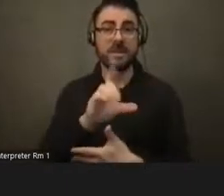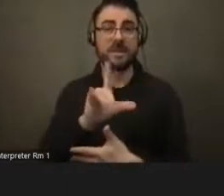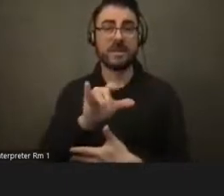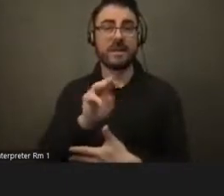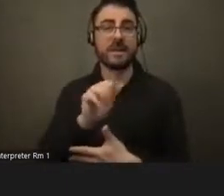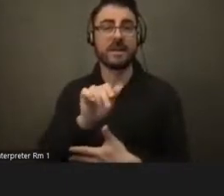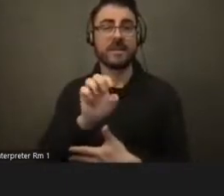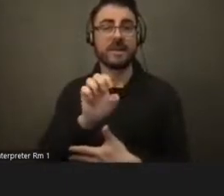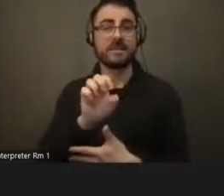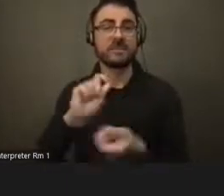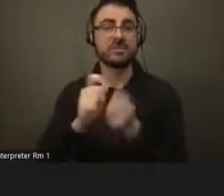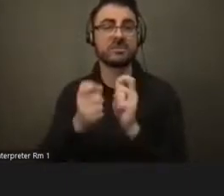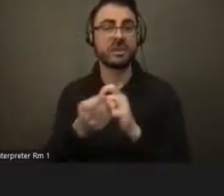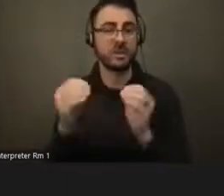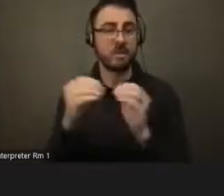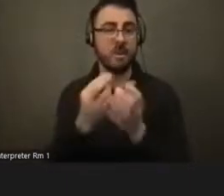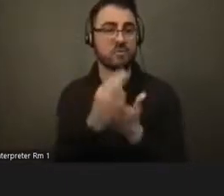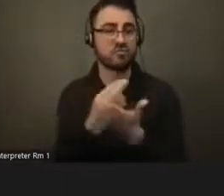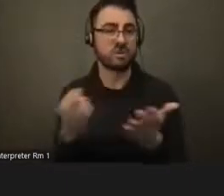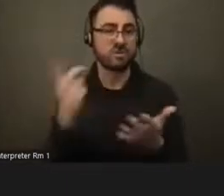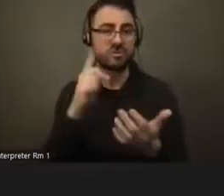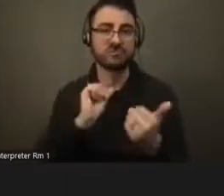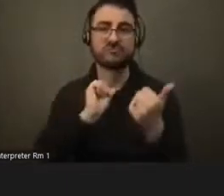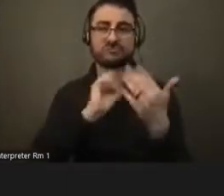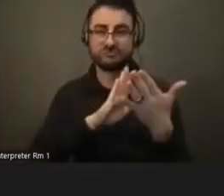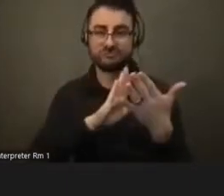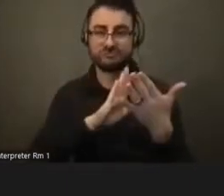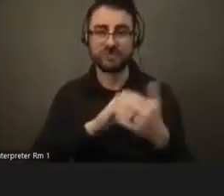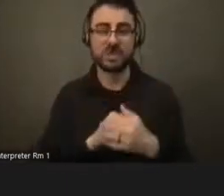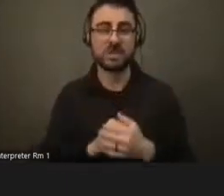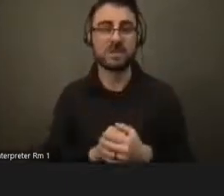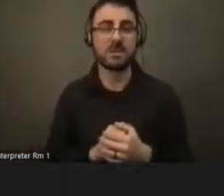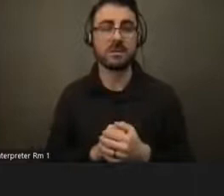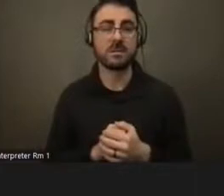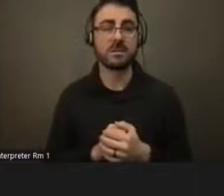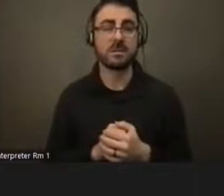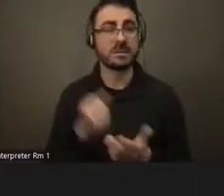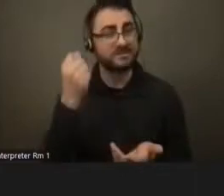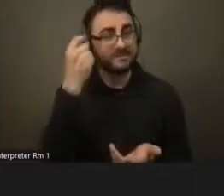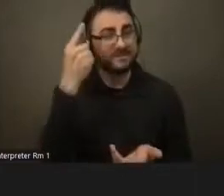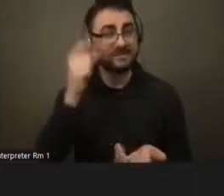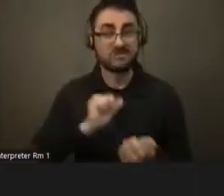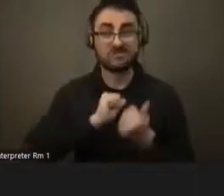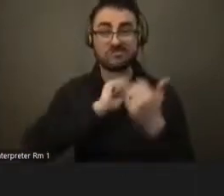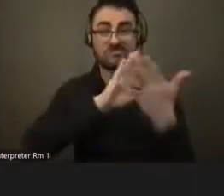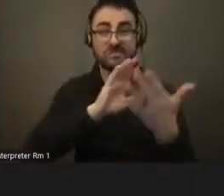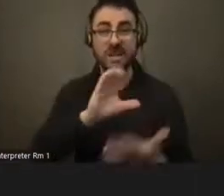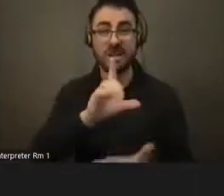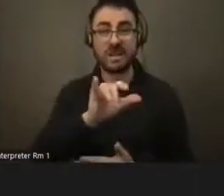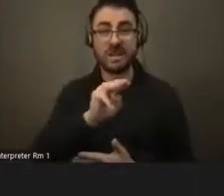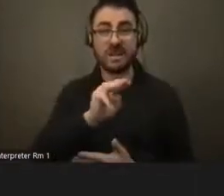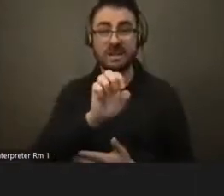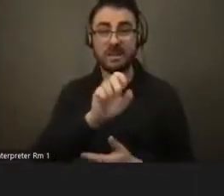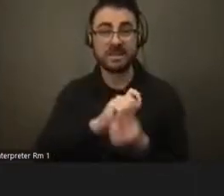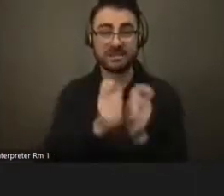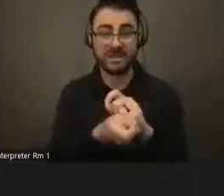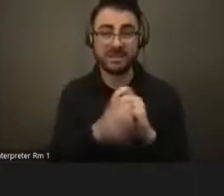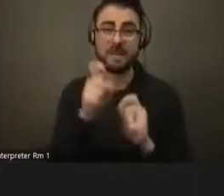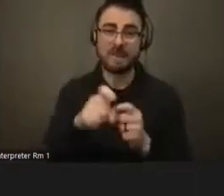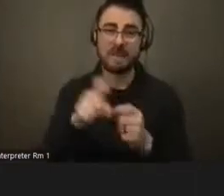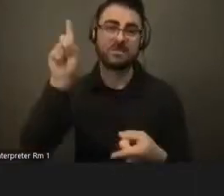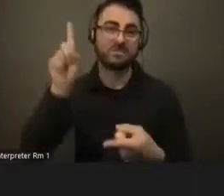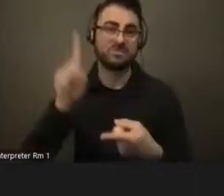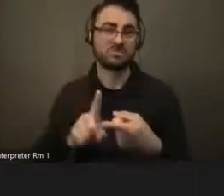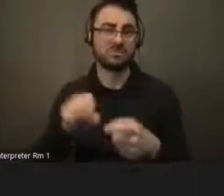to address that. To really address climate change, you need to address the reduction of fossil fuels. And